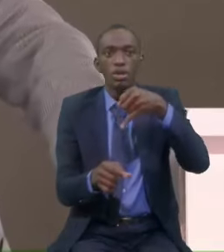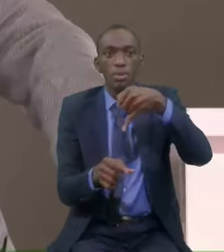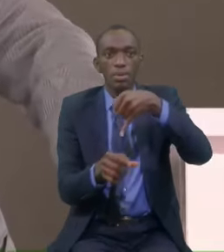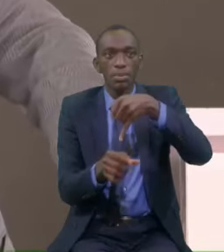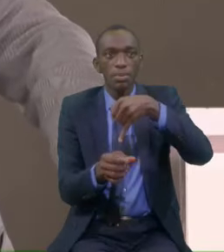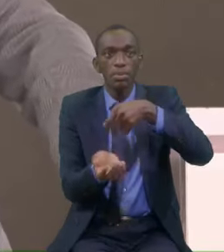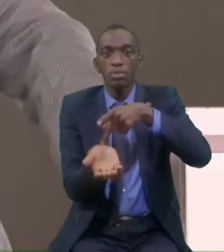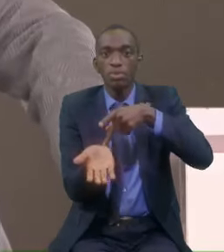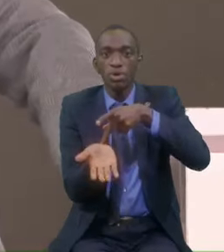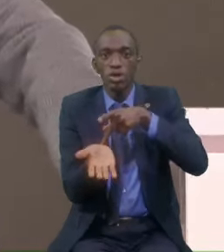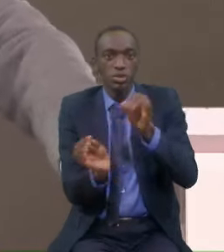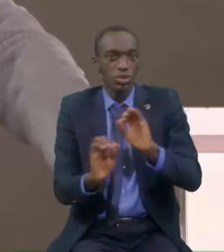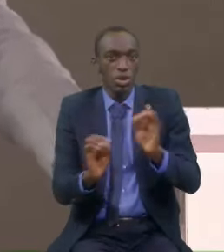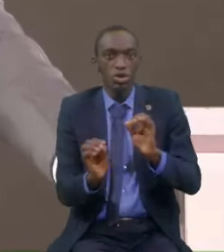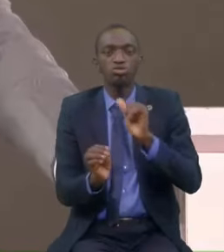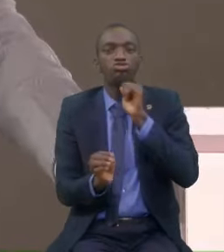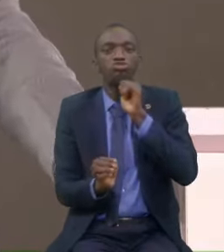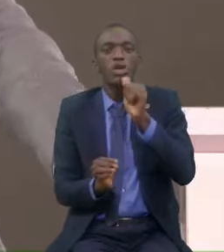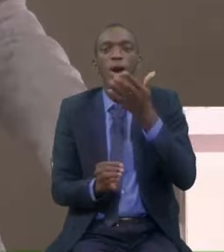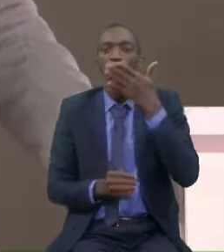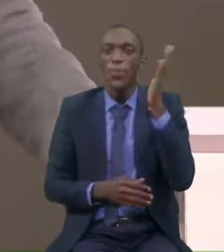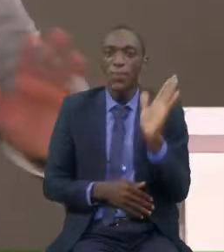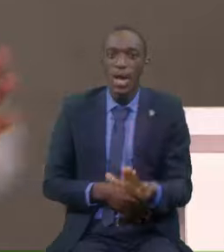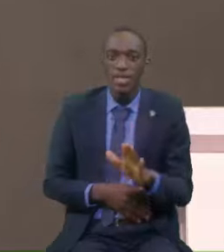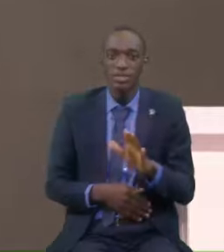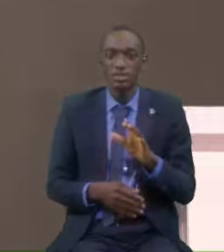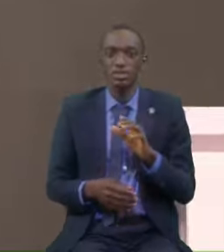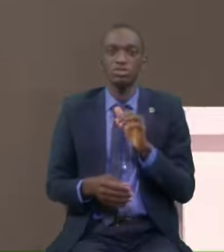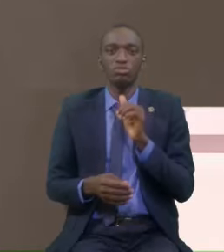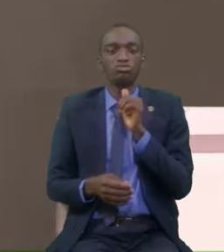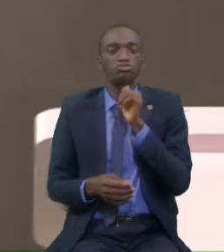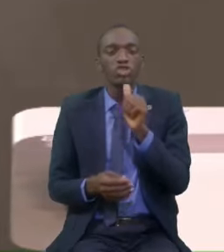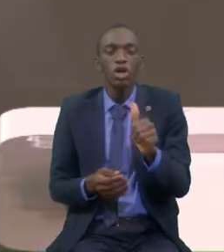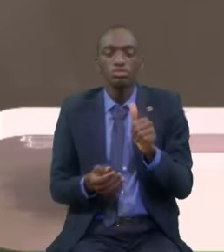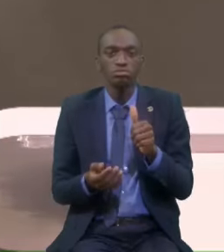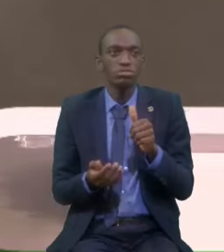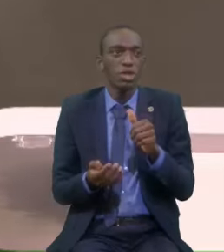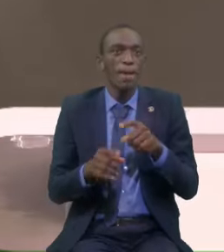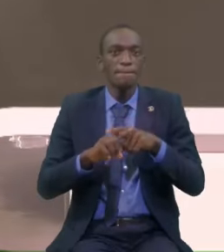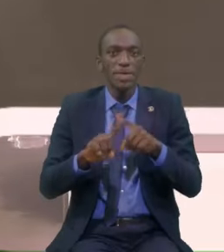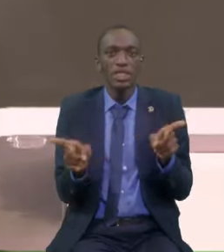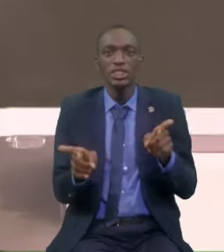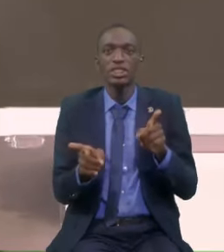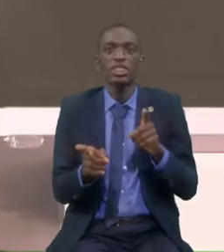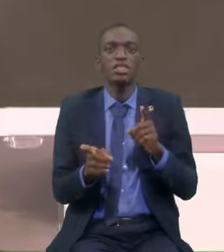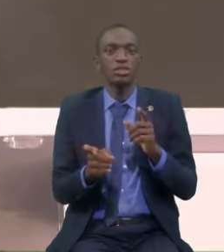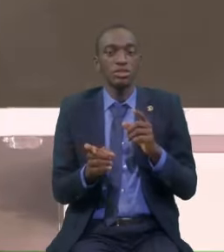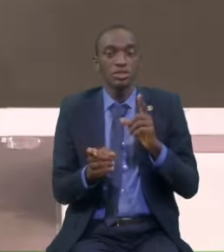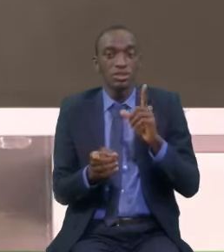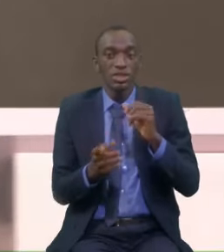not bad in quotes, but they hinder productivity, they